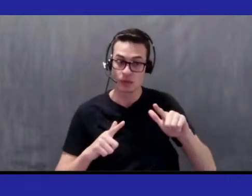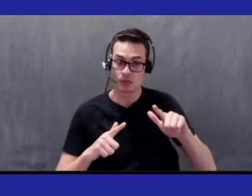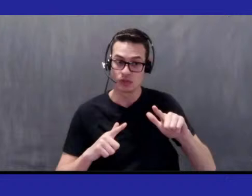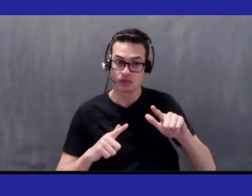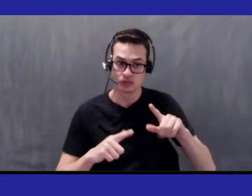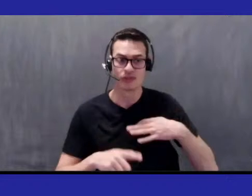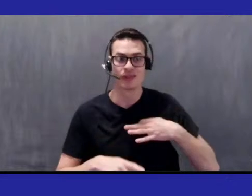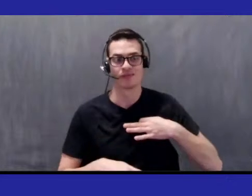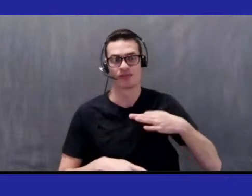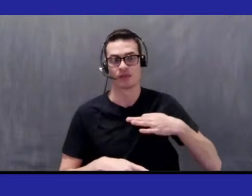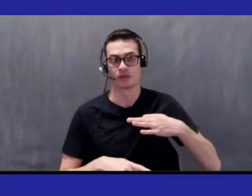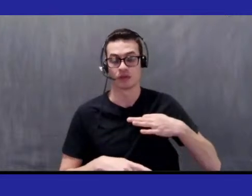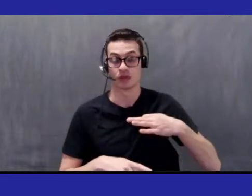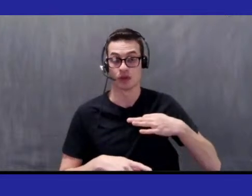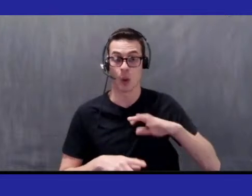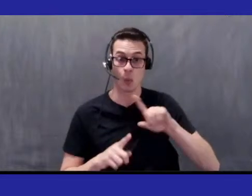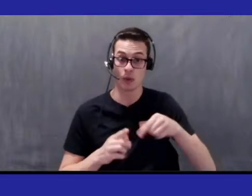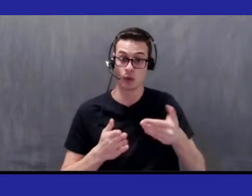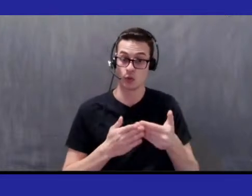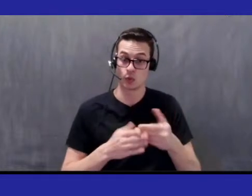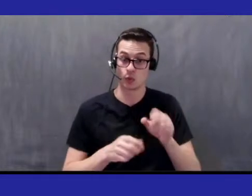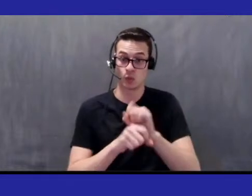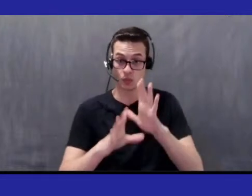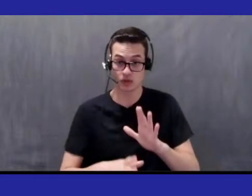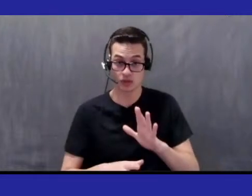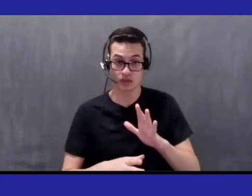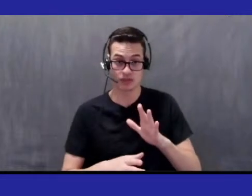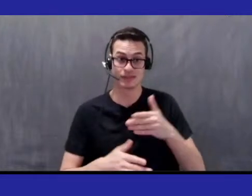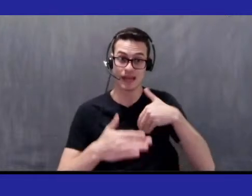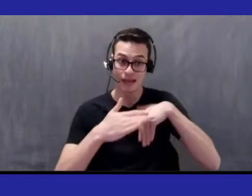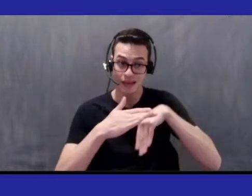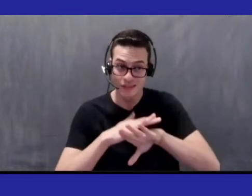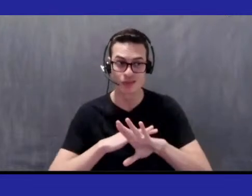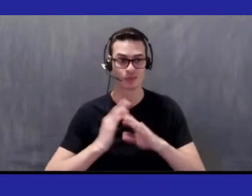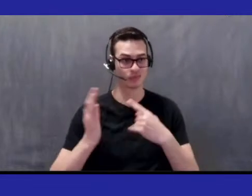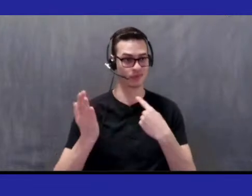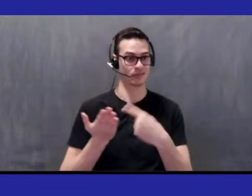we ask them if they speak a second language and we talk about the provision of language